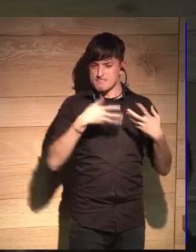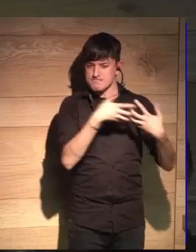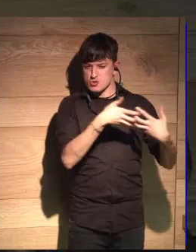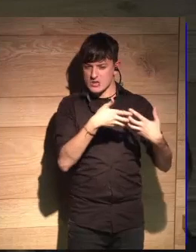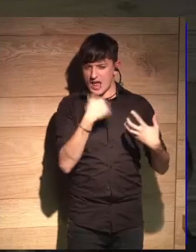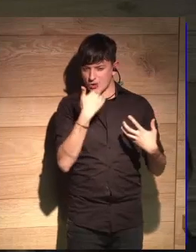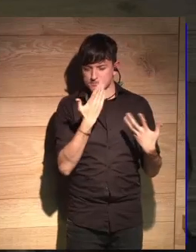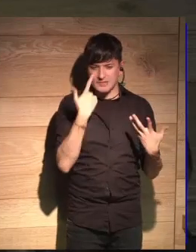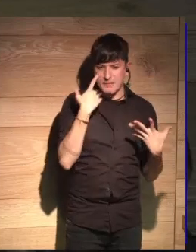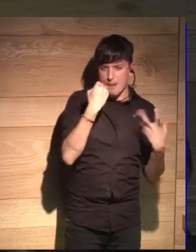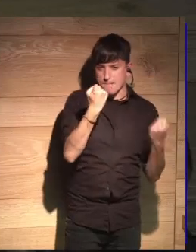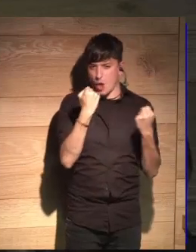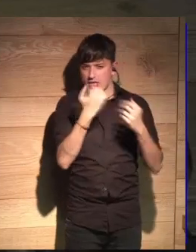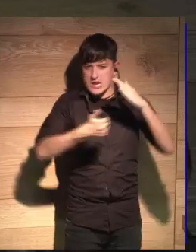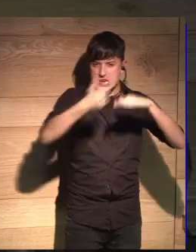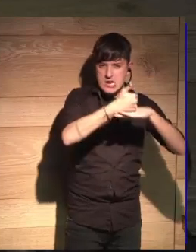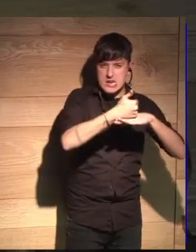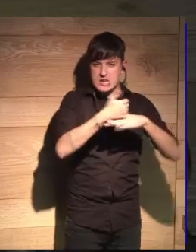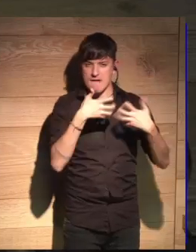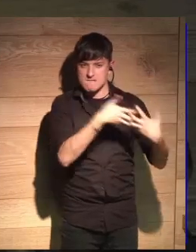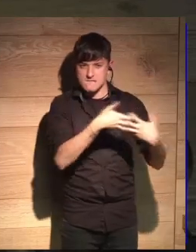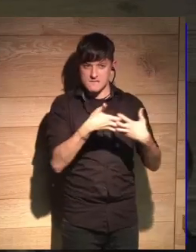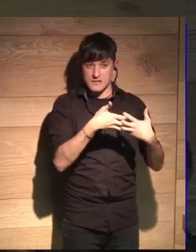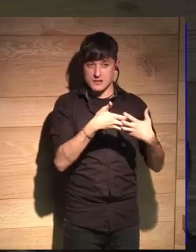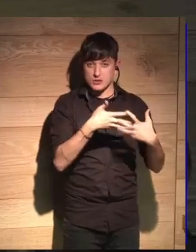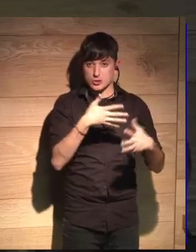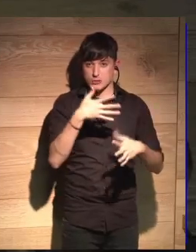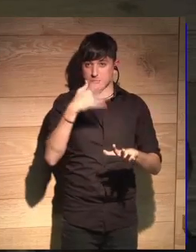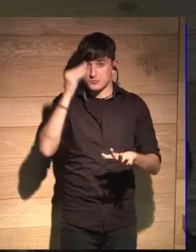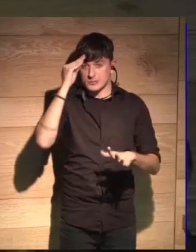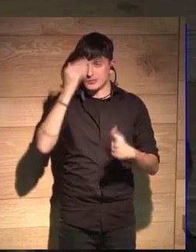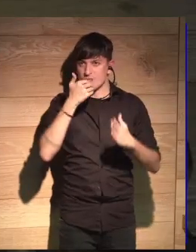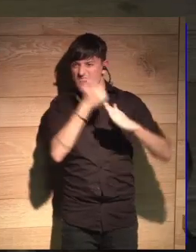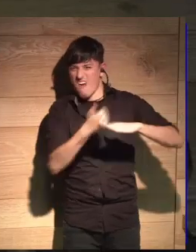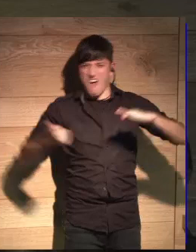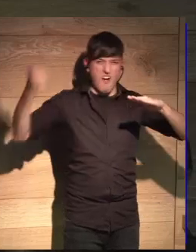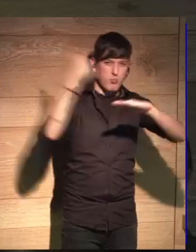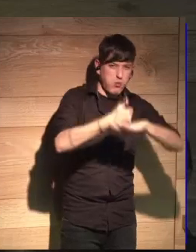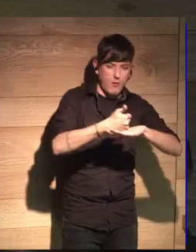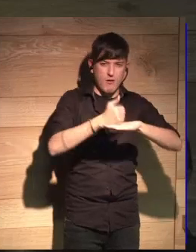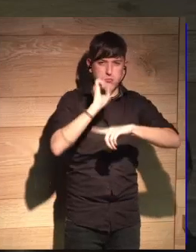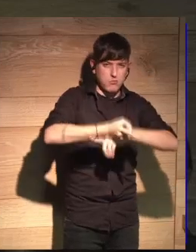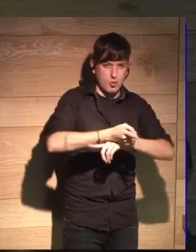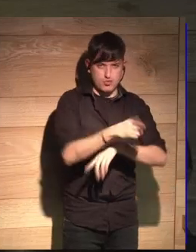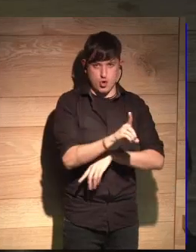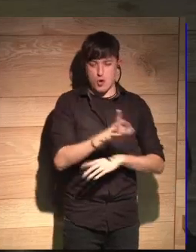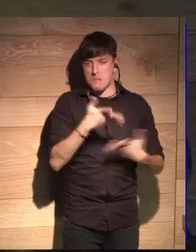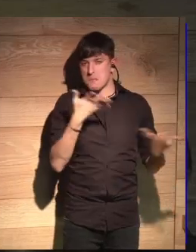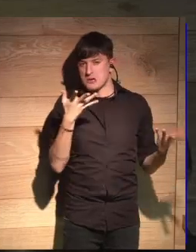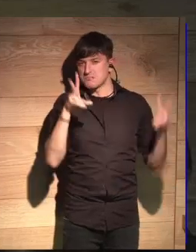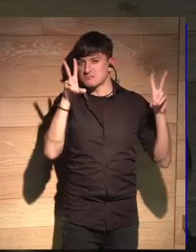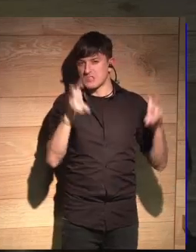global, I wouldn't say supremacy, I don't know, like getting the hegemony,